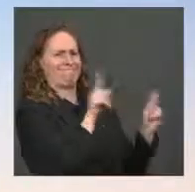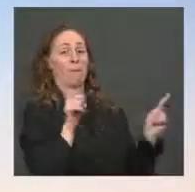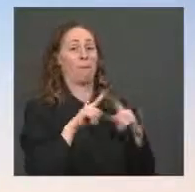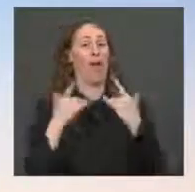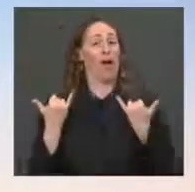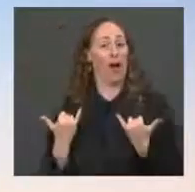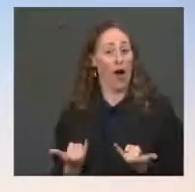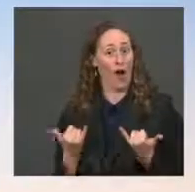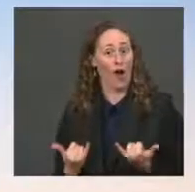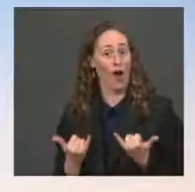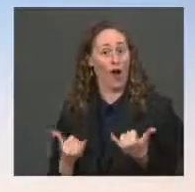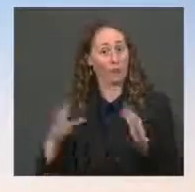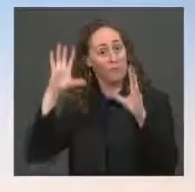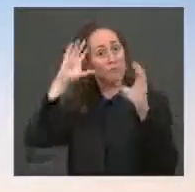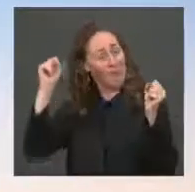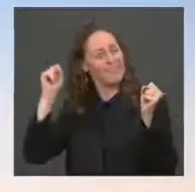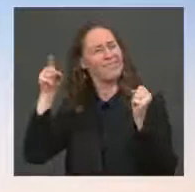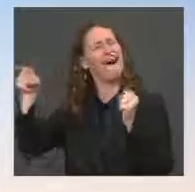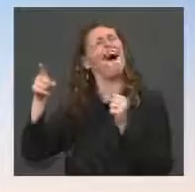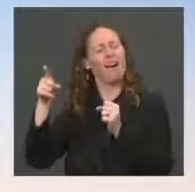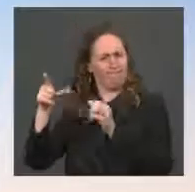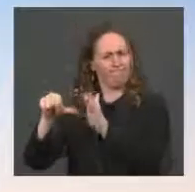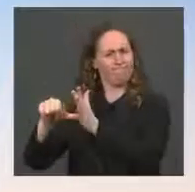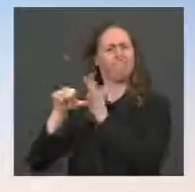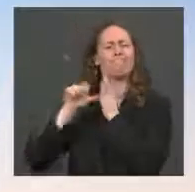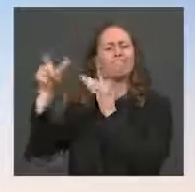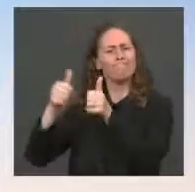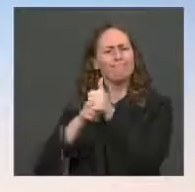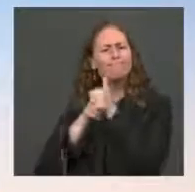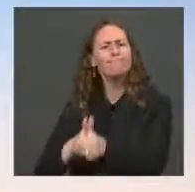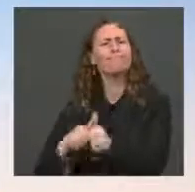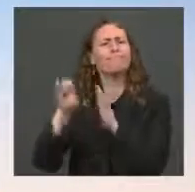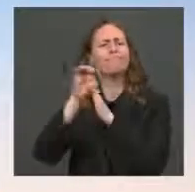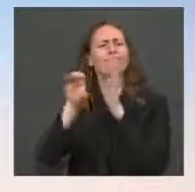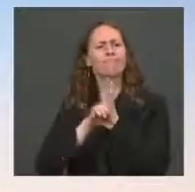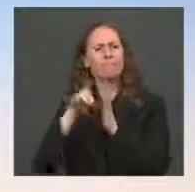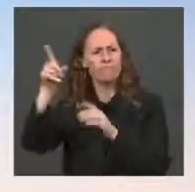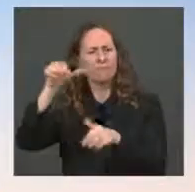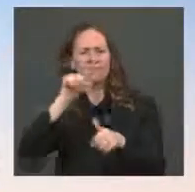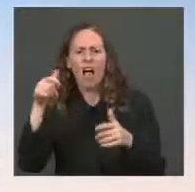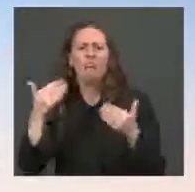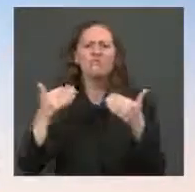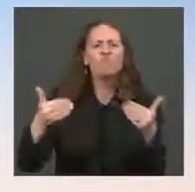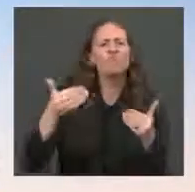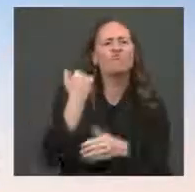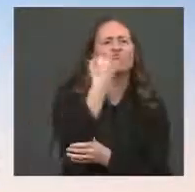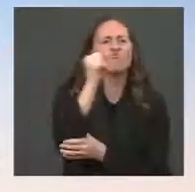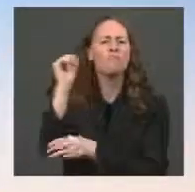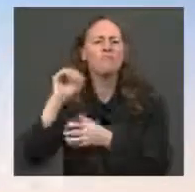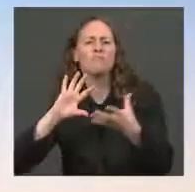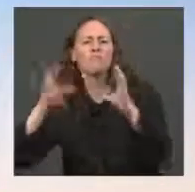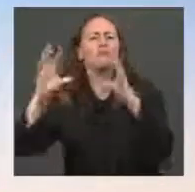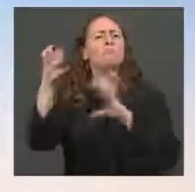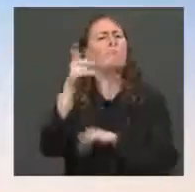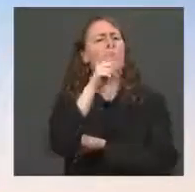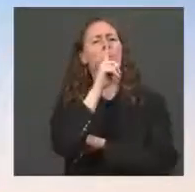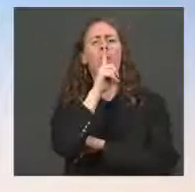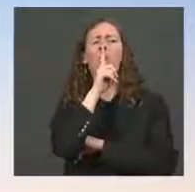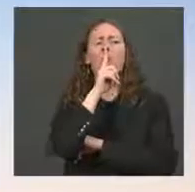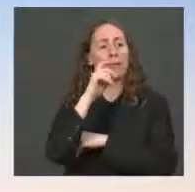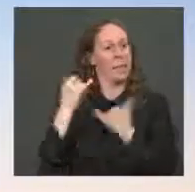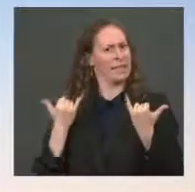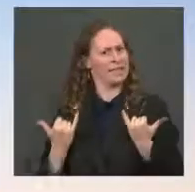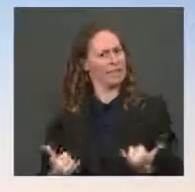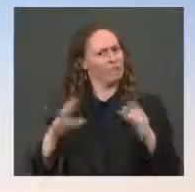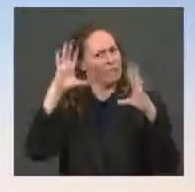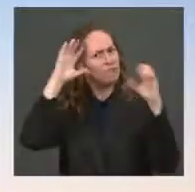who follows the Constitution, who's not fomenting an insurrection, who follows the rule of law, has complete confidence in Chairman Milley